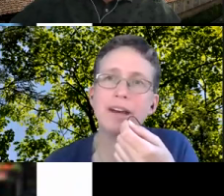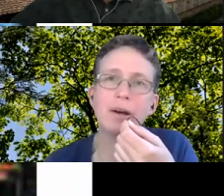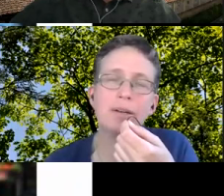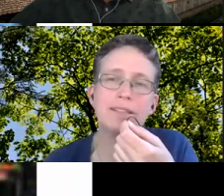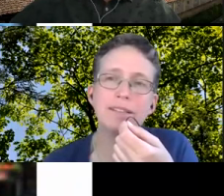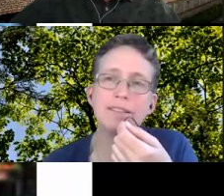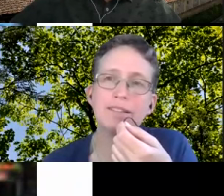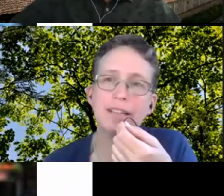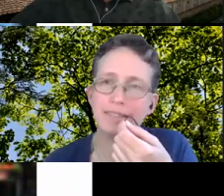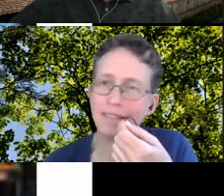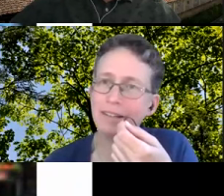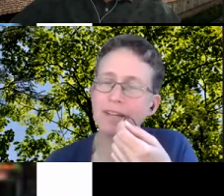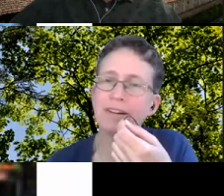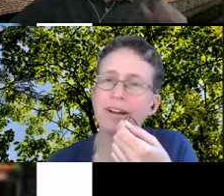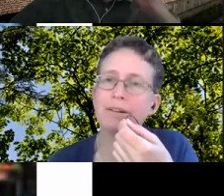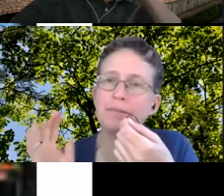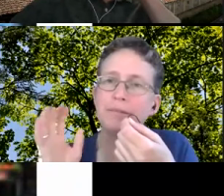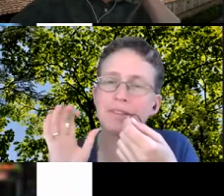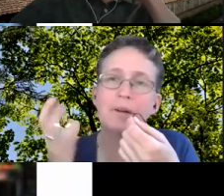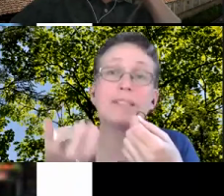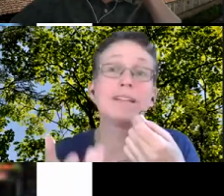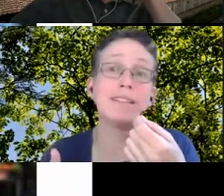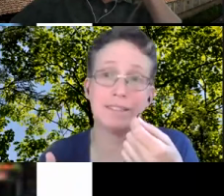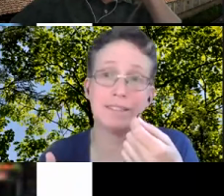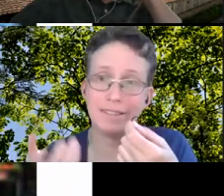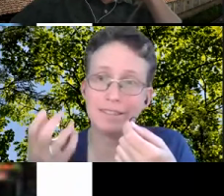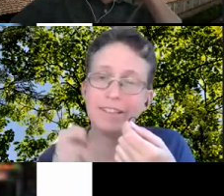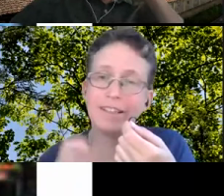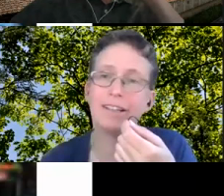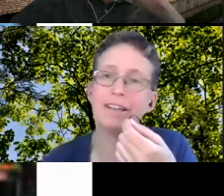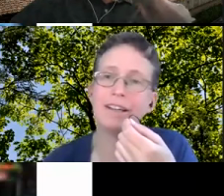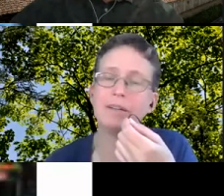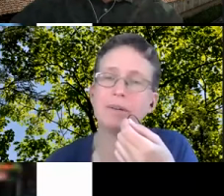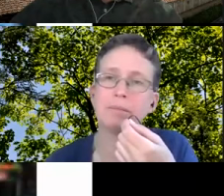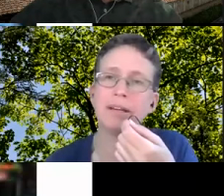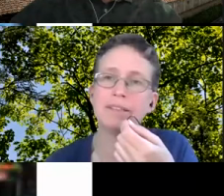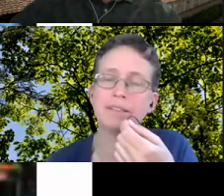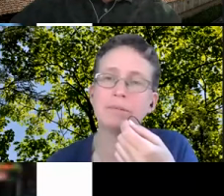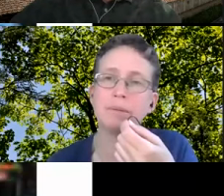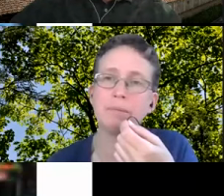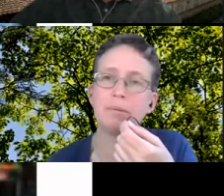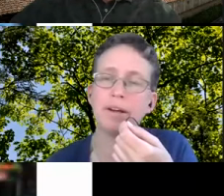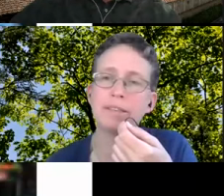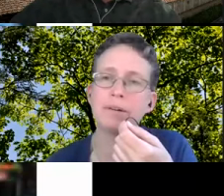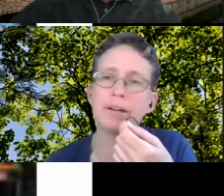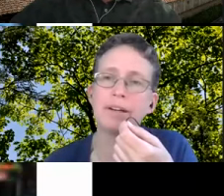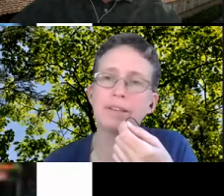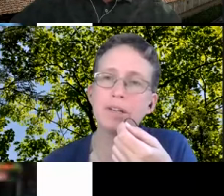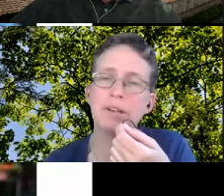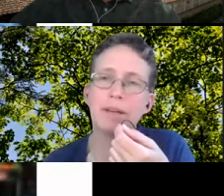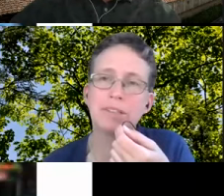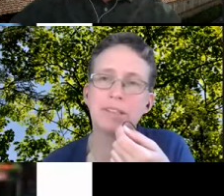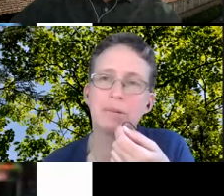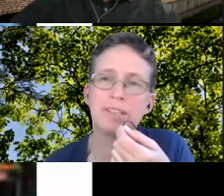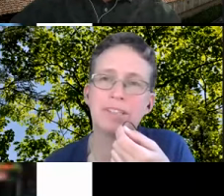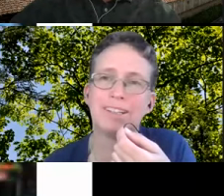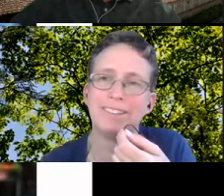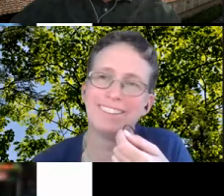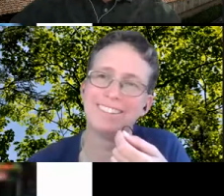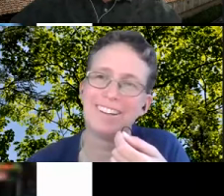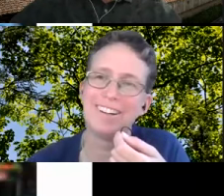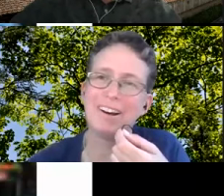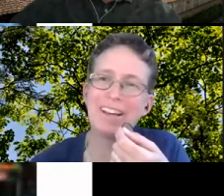it's not always easy to figure out. There's not always a consensus in any one place as to what people want. So I'm not sure I'm answering the